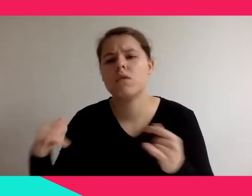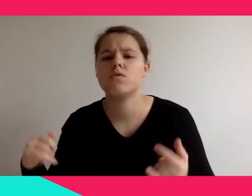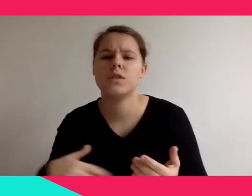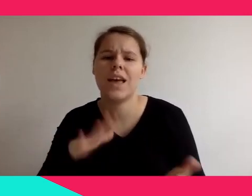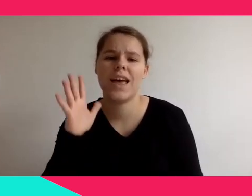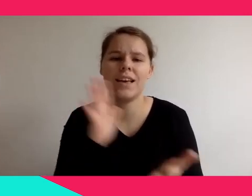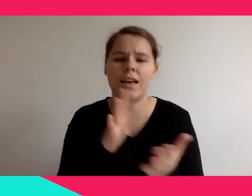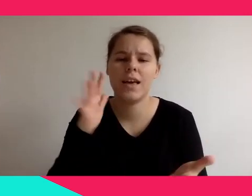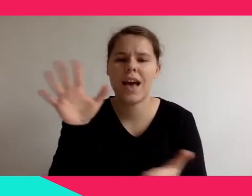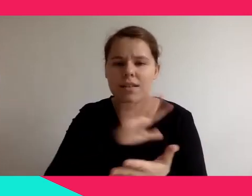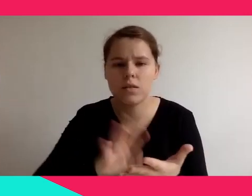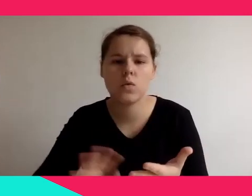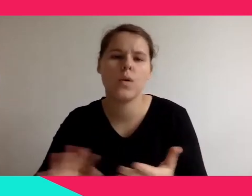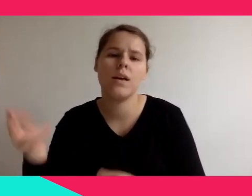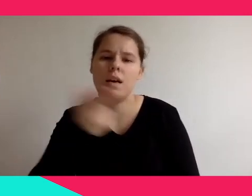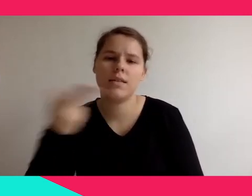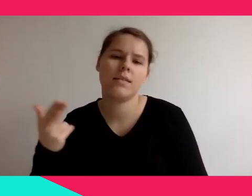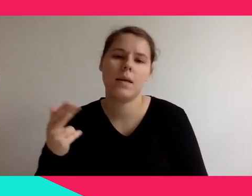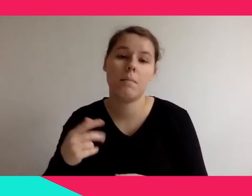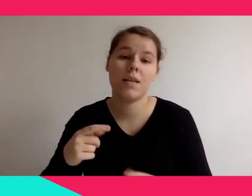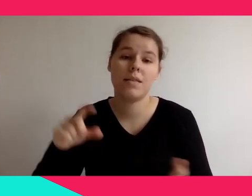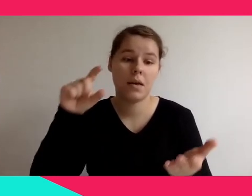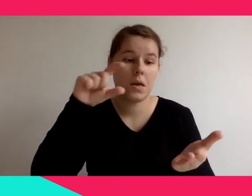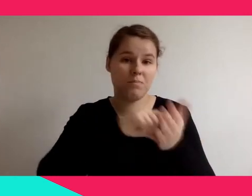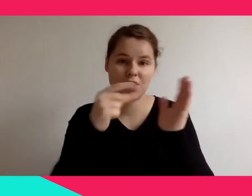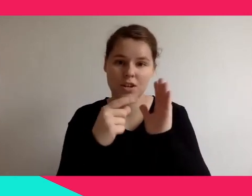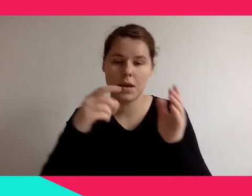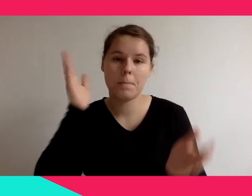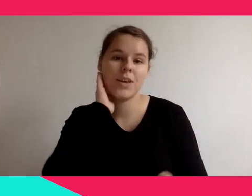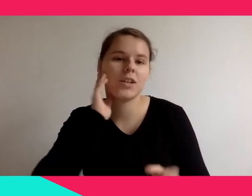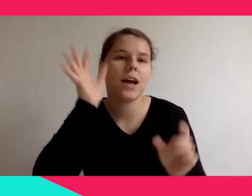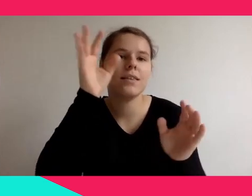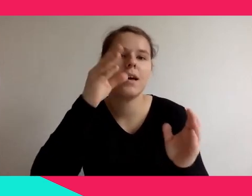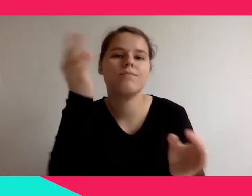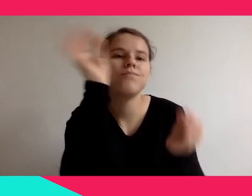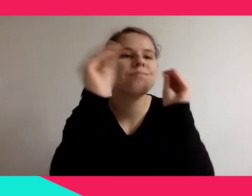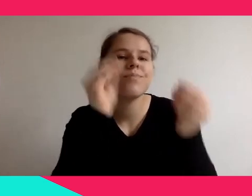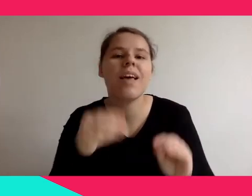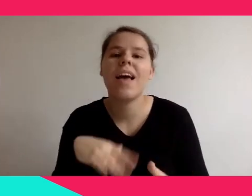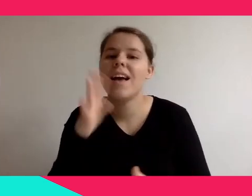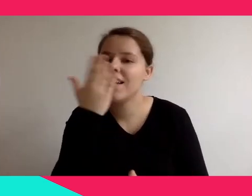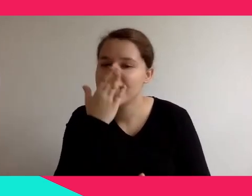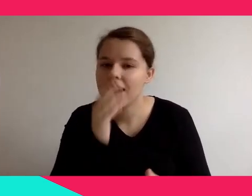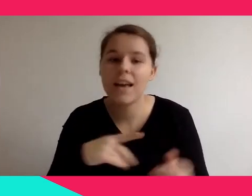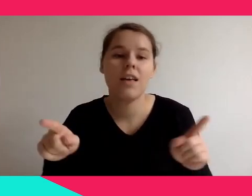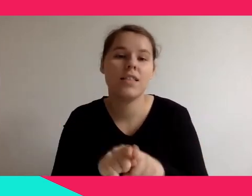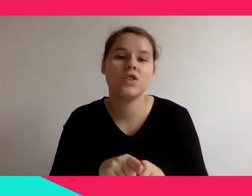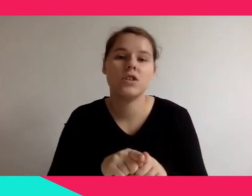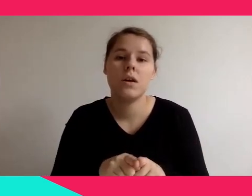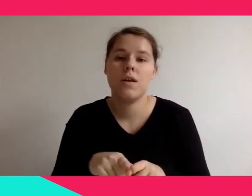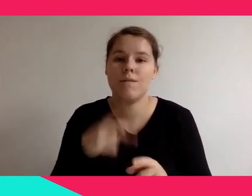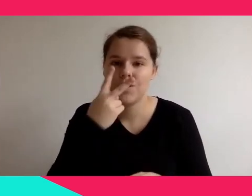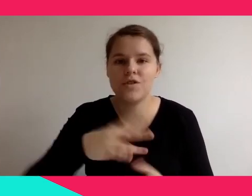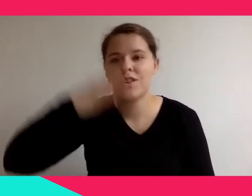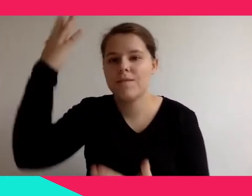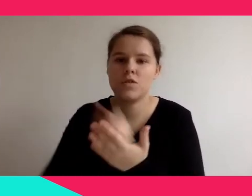as wallpaper, put it in frames, cushions on couches. It's being used for everything. And even